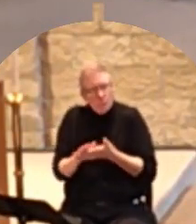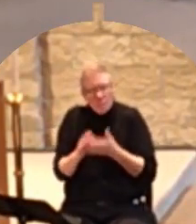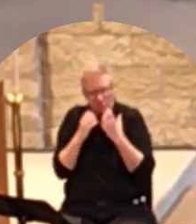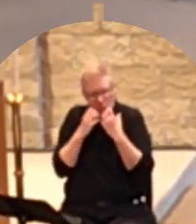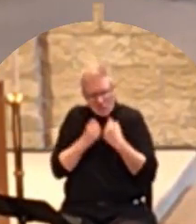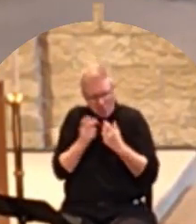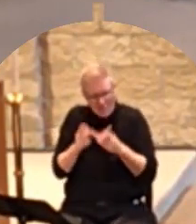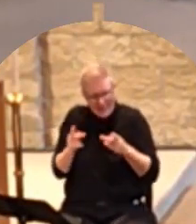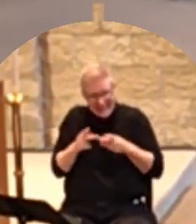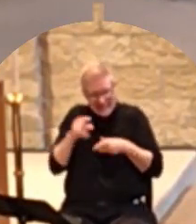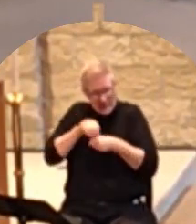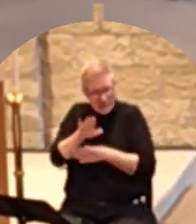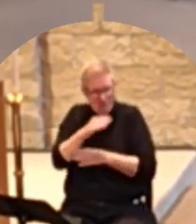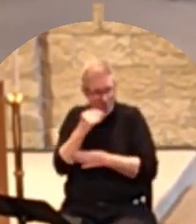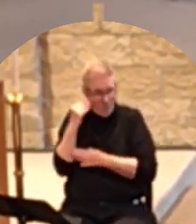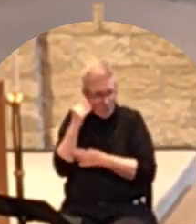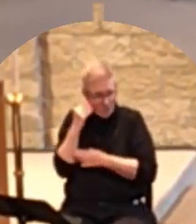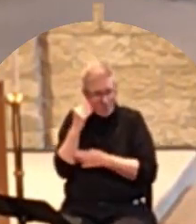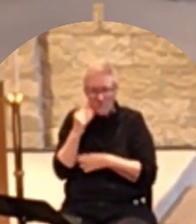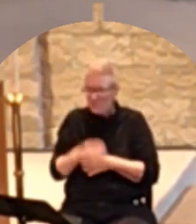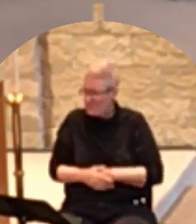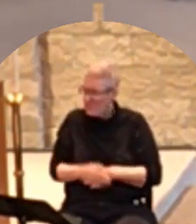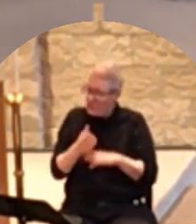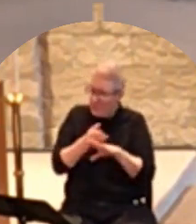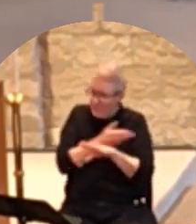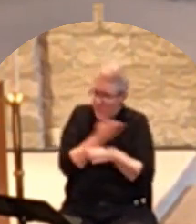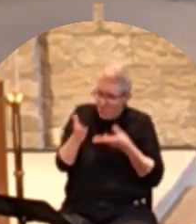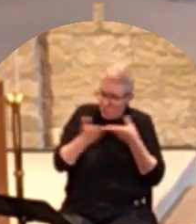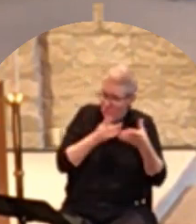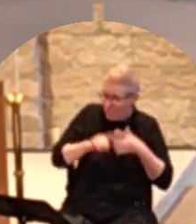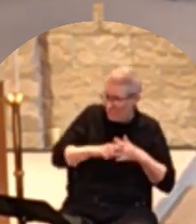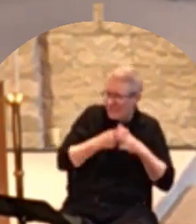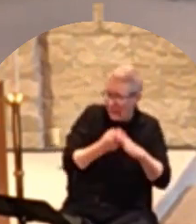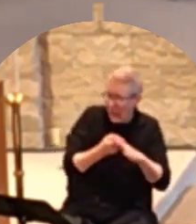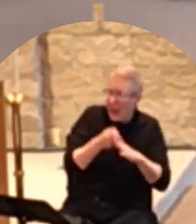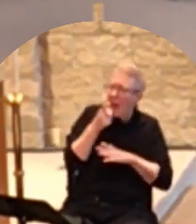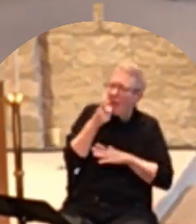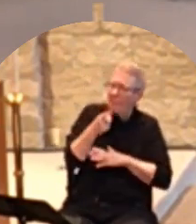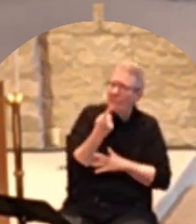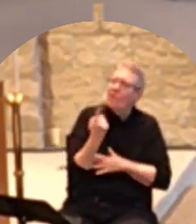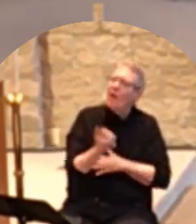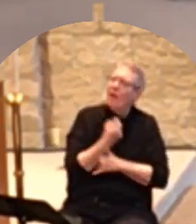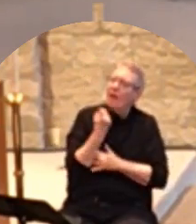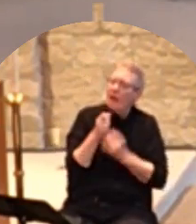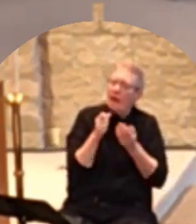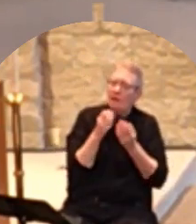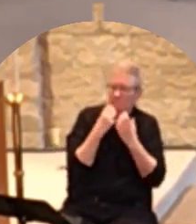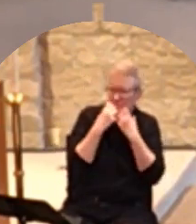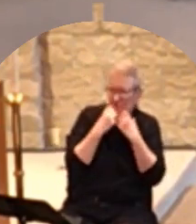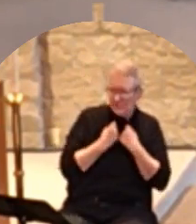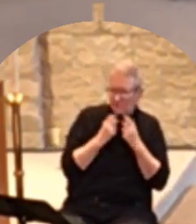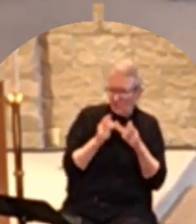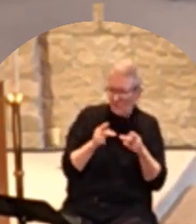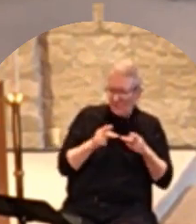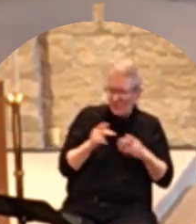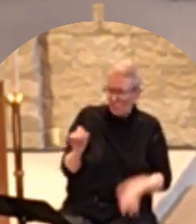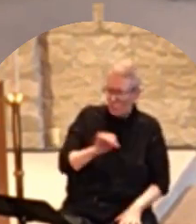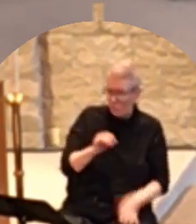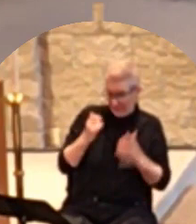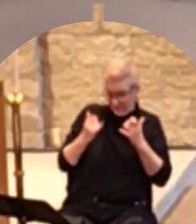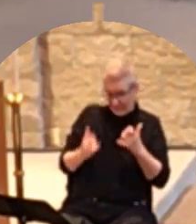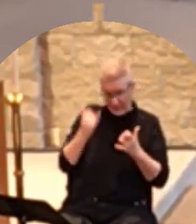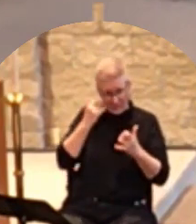They held sacred space even before our service began, and they continue to hold sacred space. Today, if you would like a